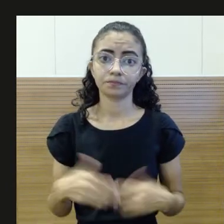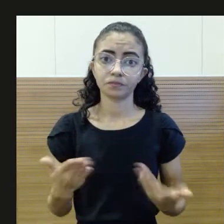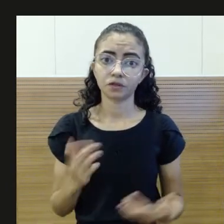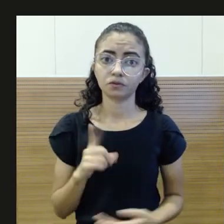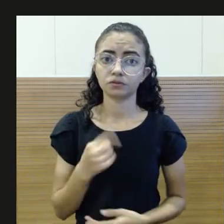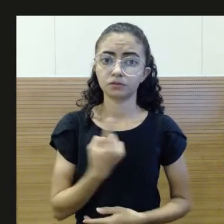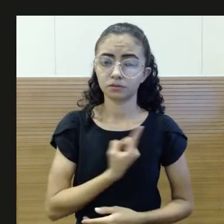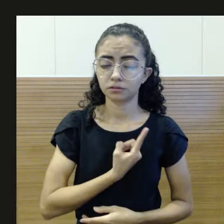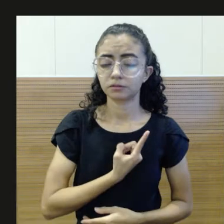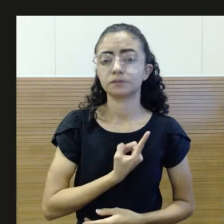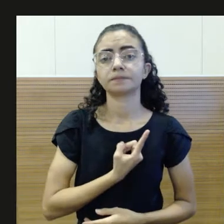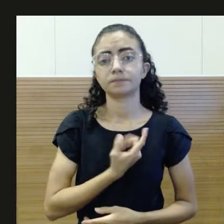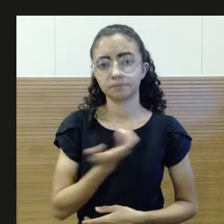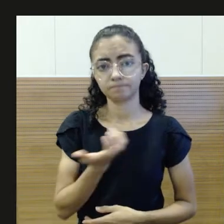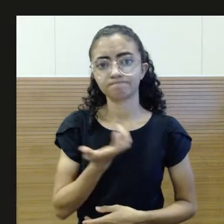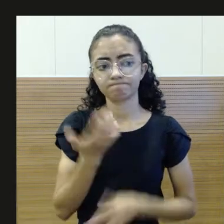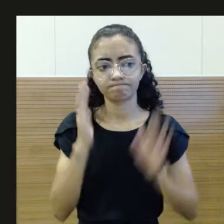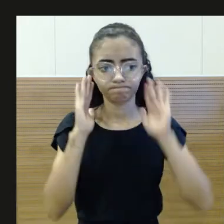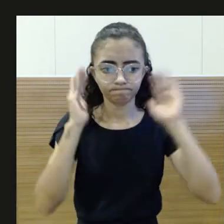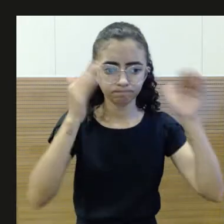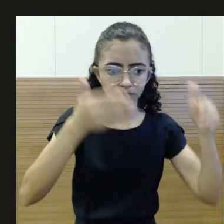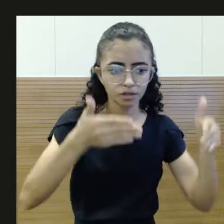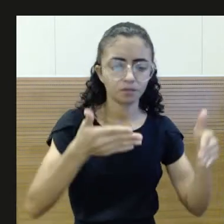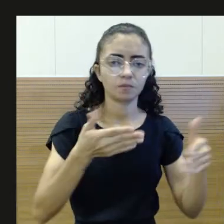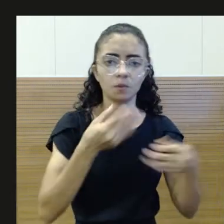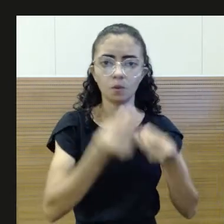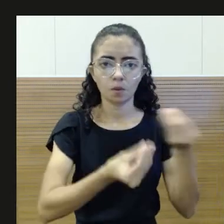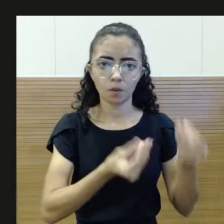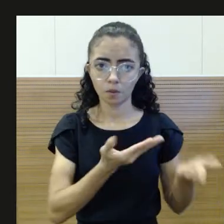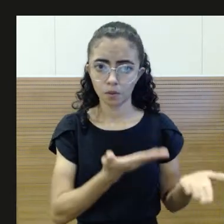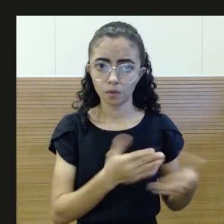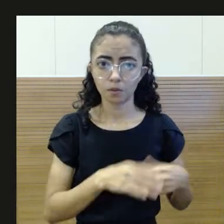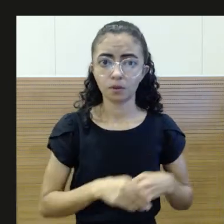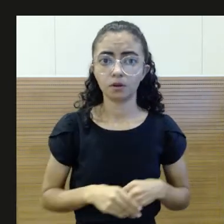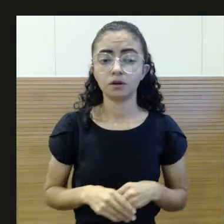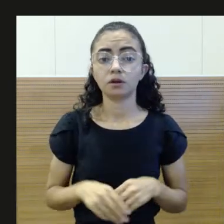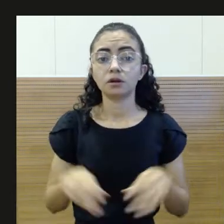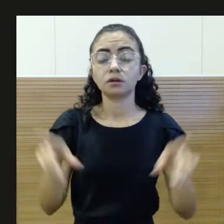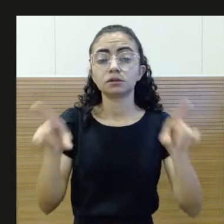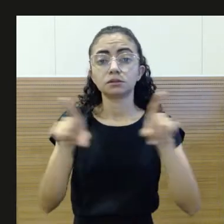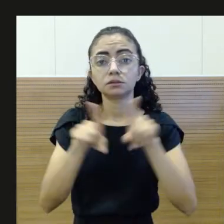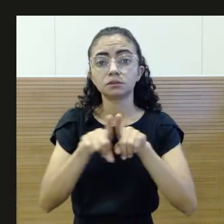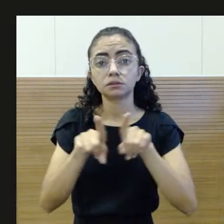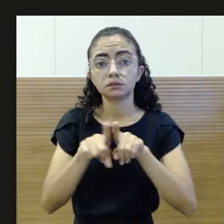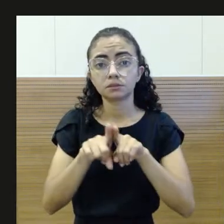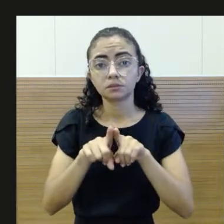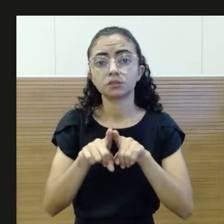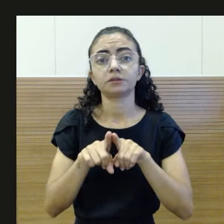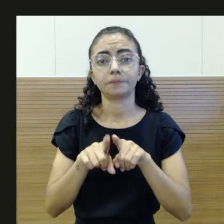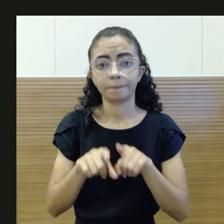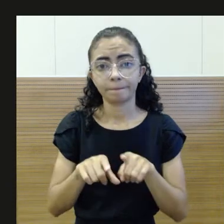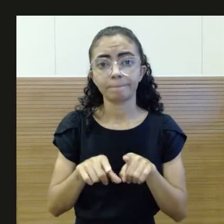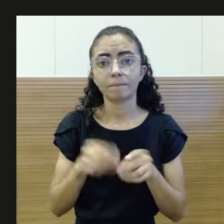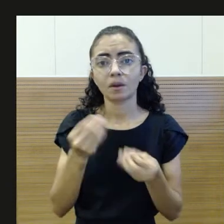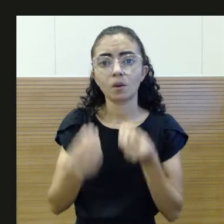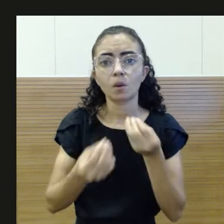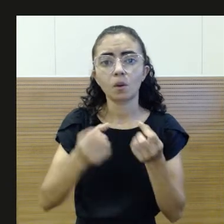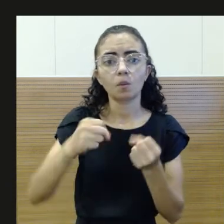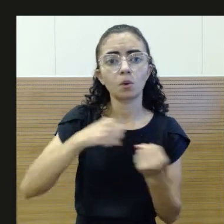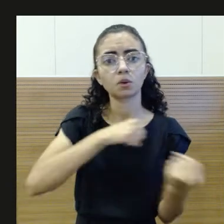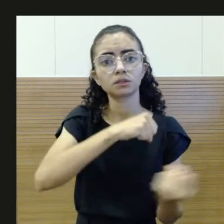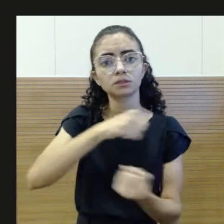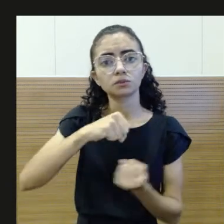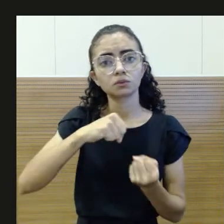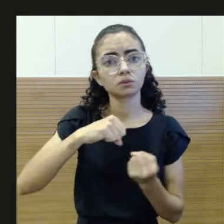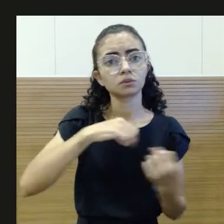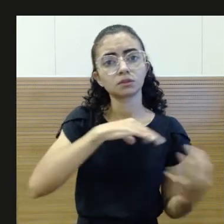determination of these diseases. In children, just similar to Argentina, we have overweight as